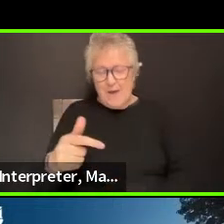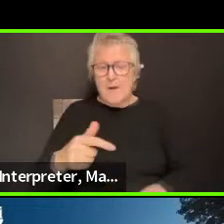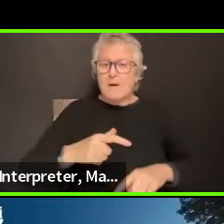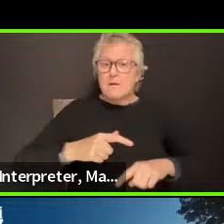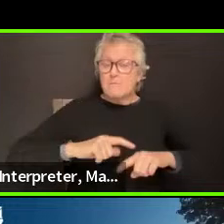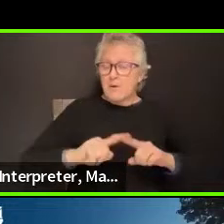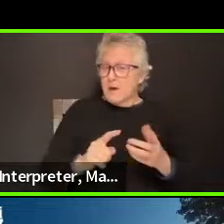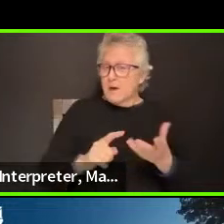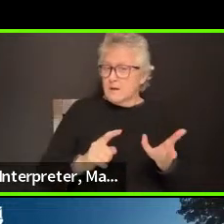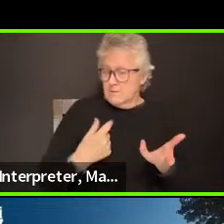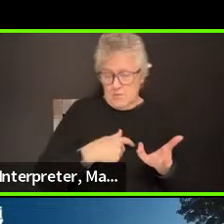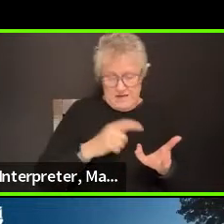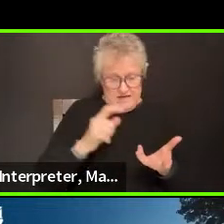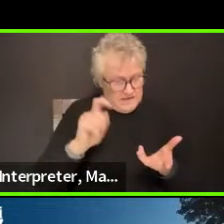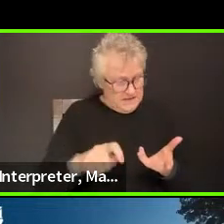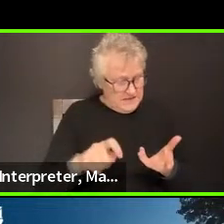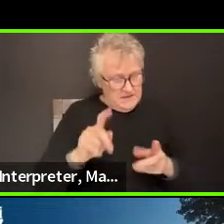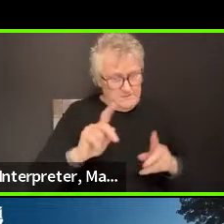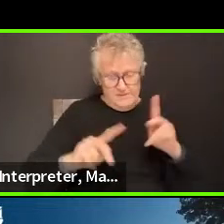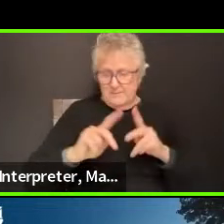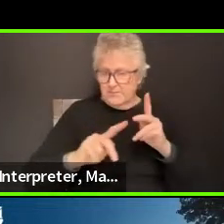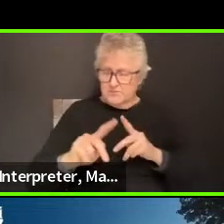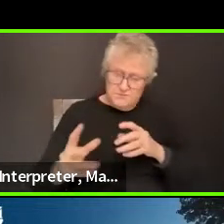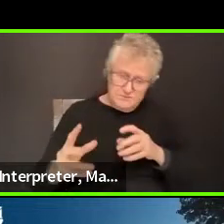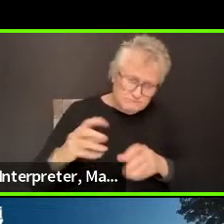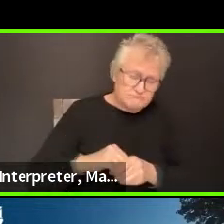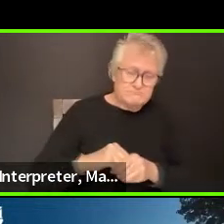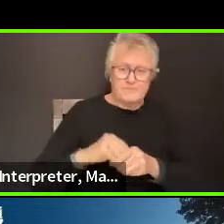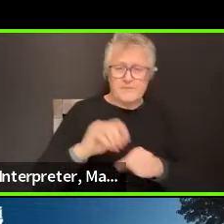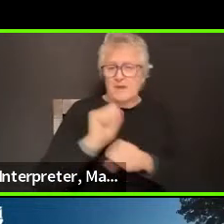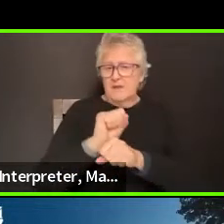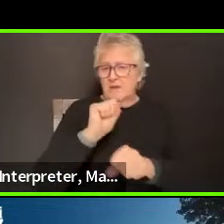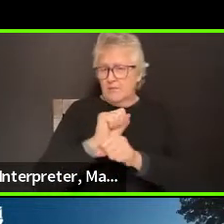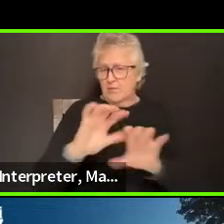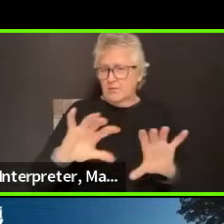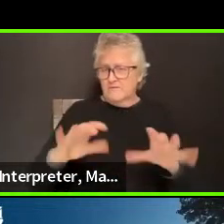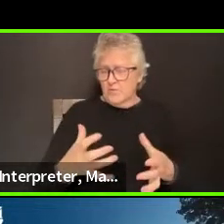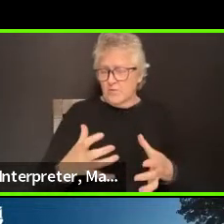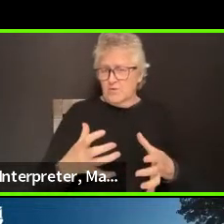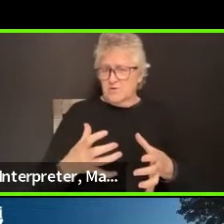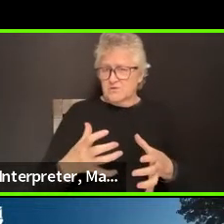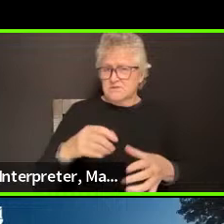people, a workforce in the trades, as well as in